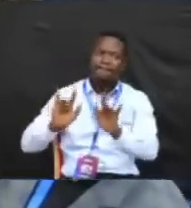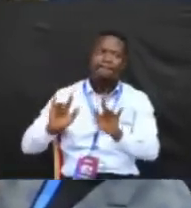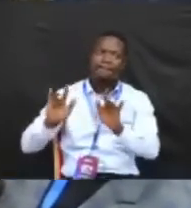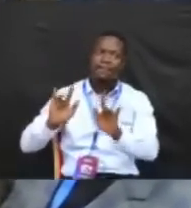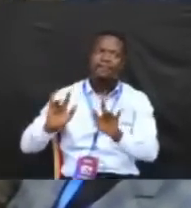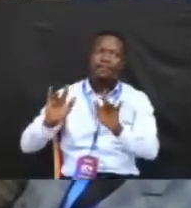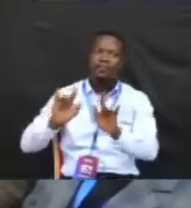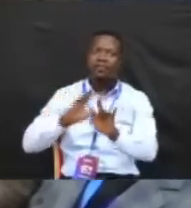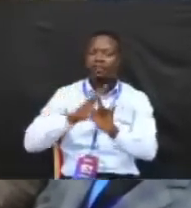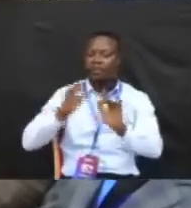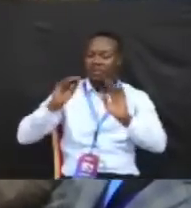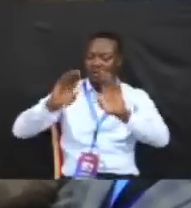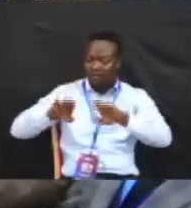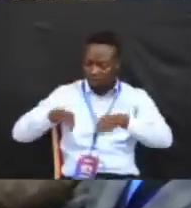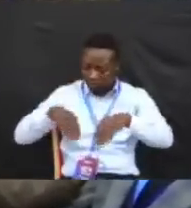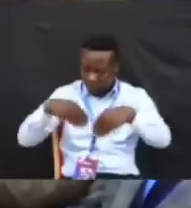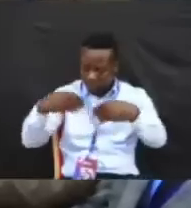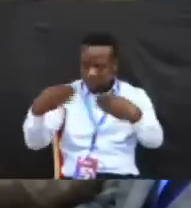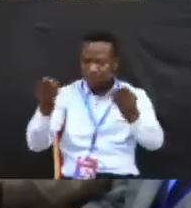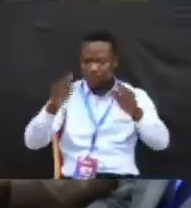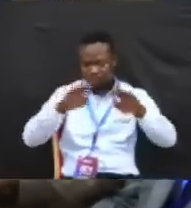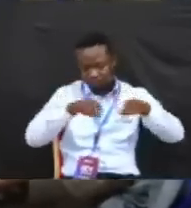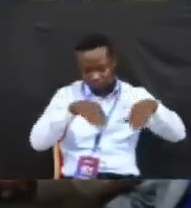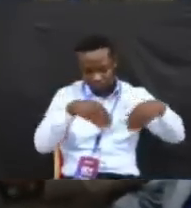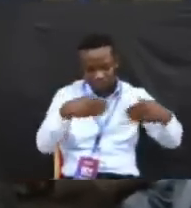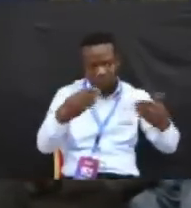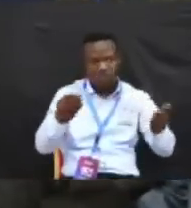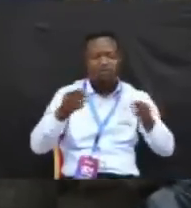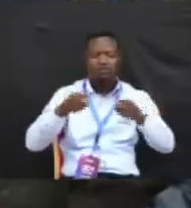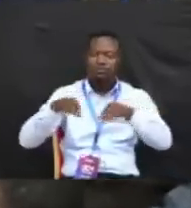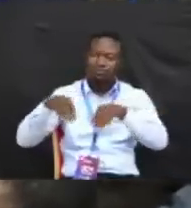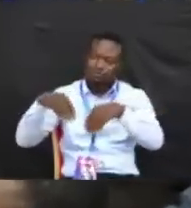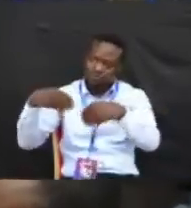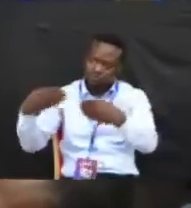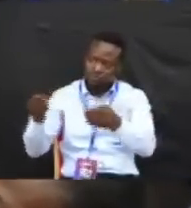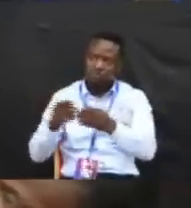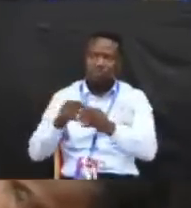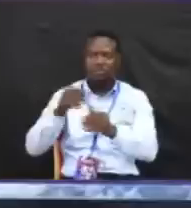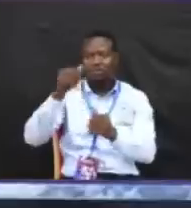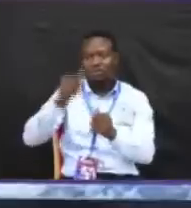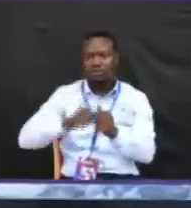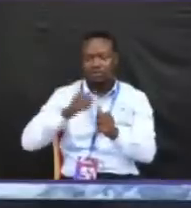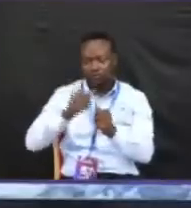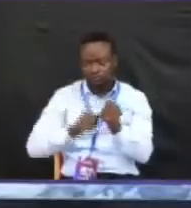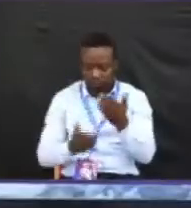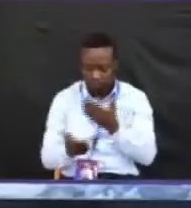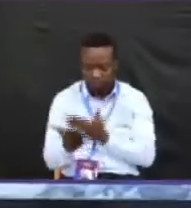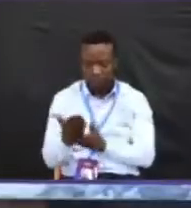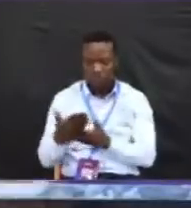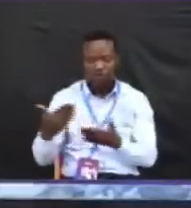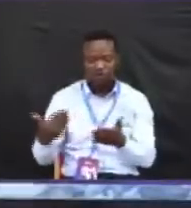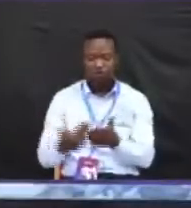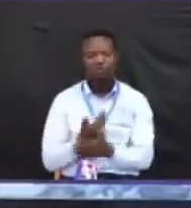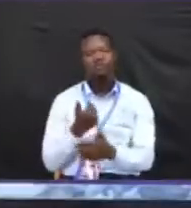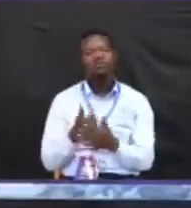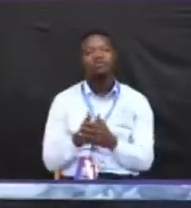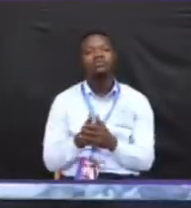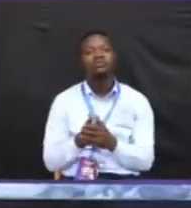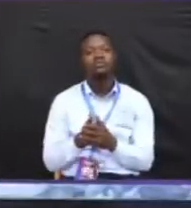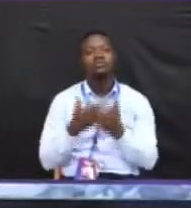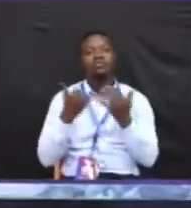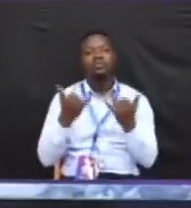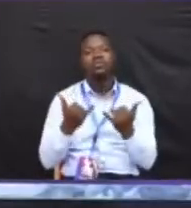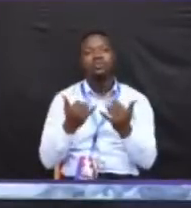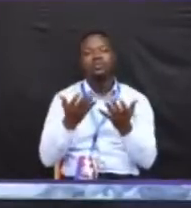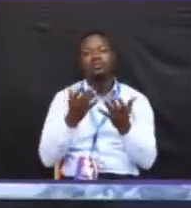and his provisions are every morning new. We humbly